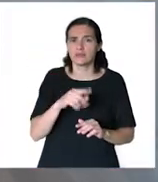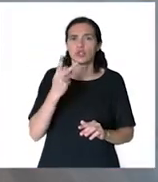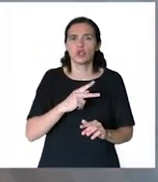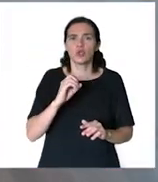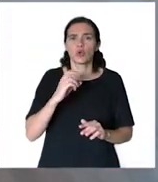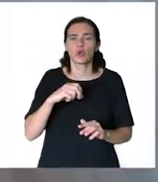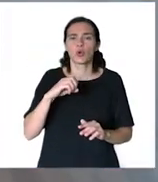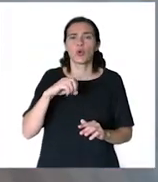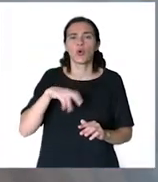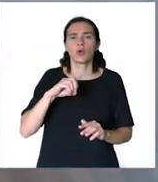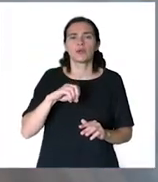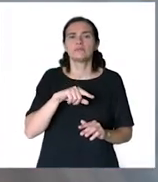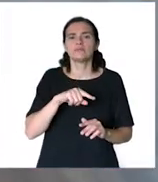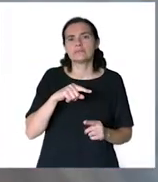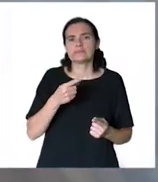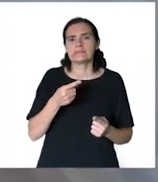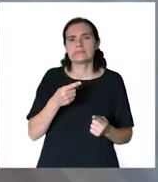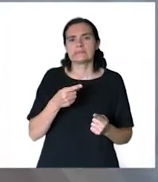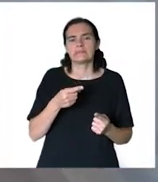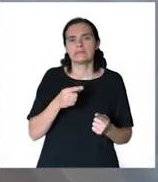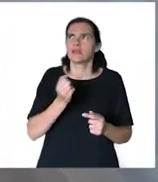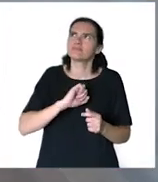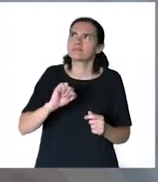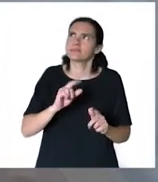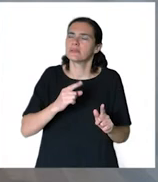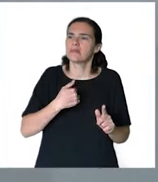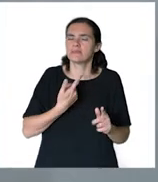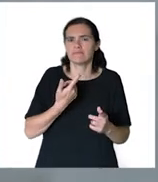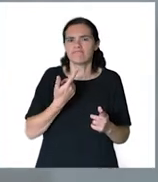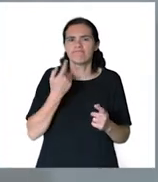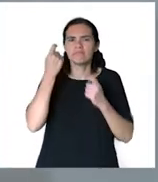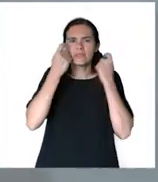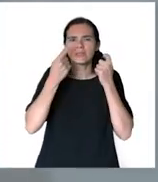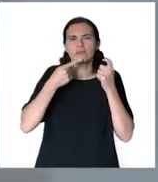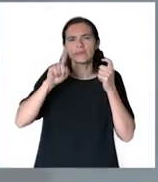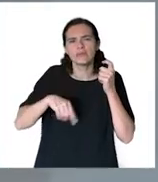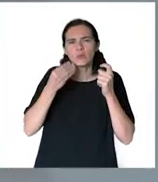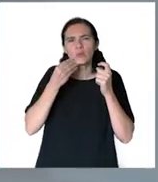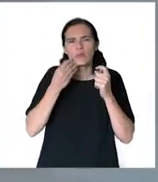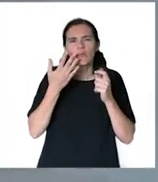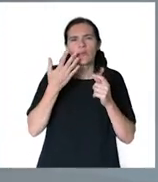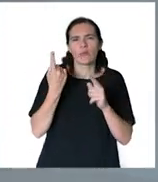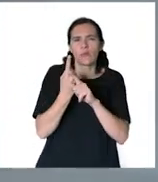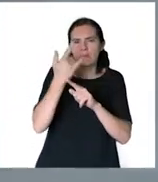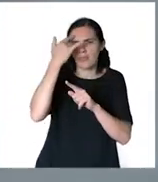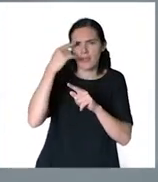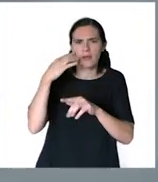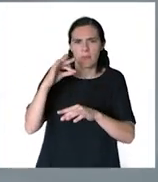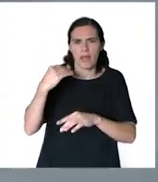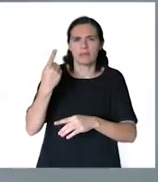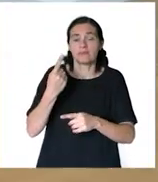Ono was going against, not against, but reframing many conventions: music,